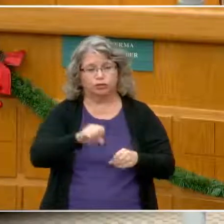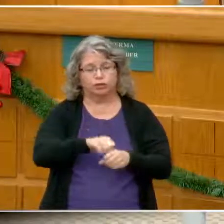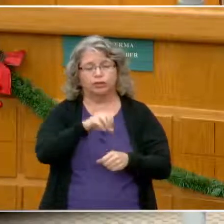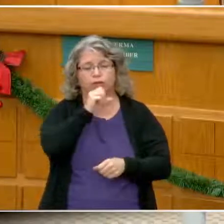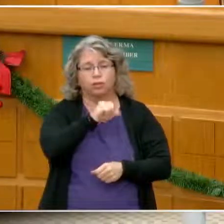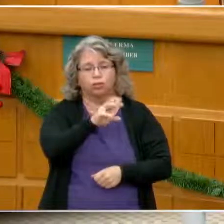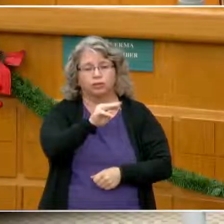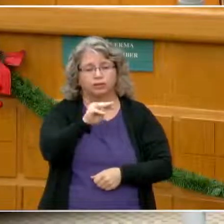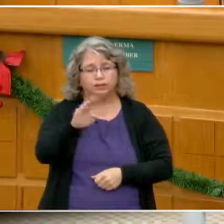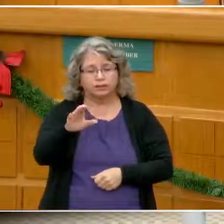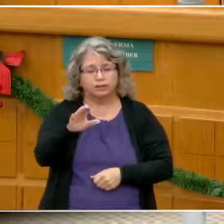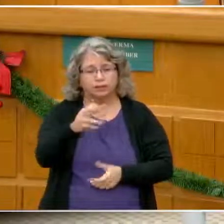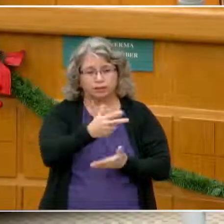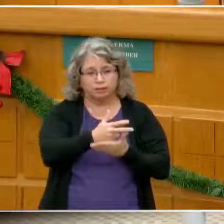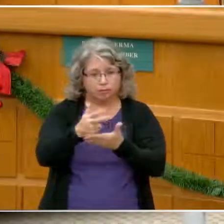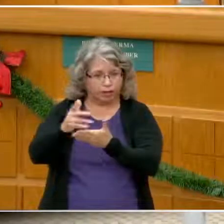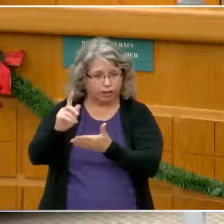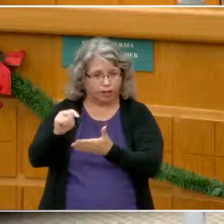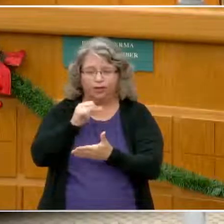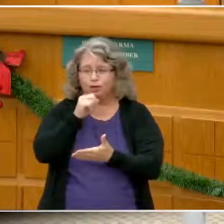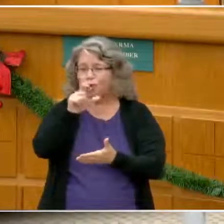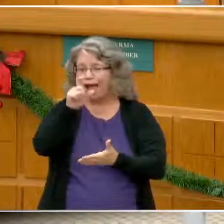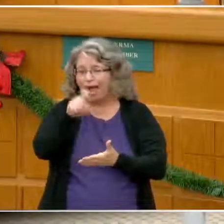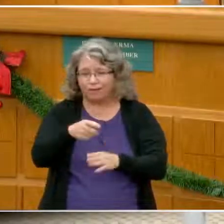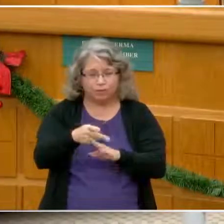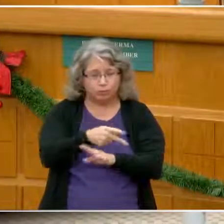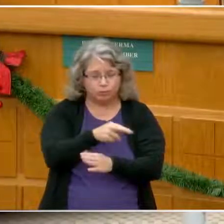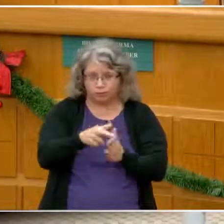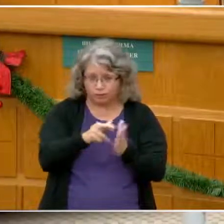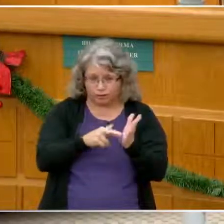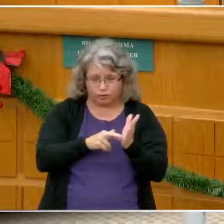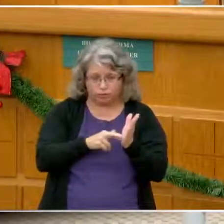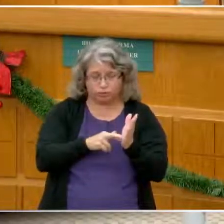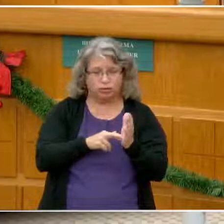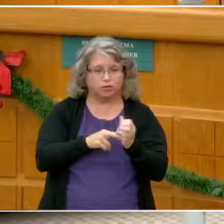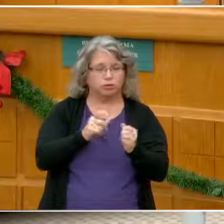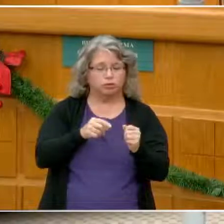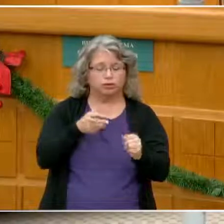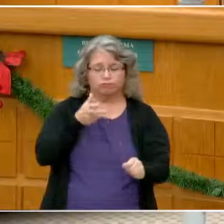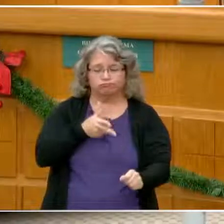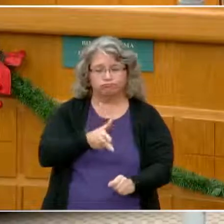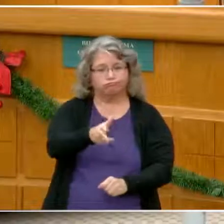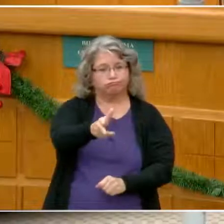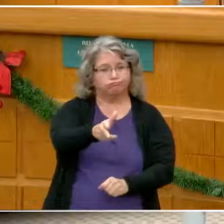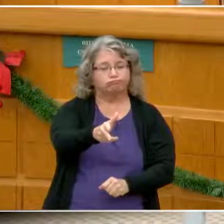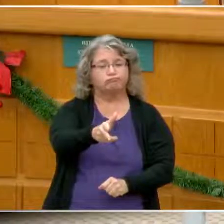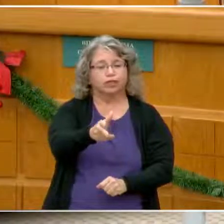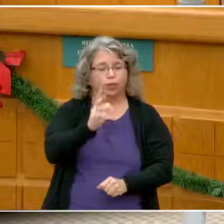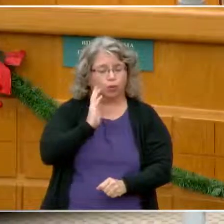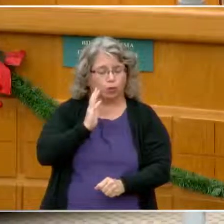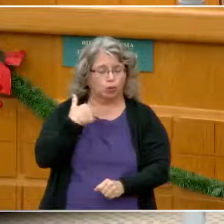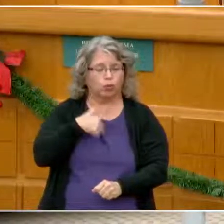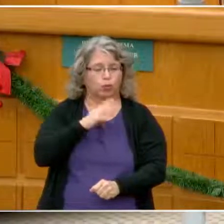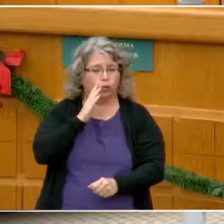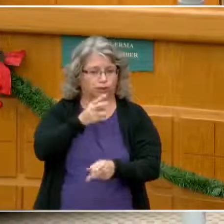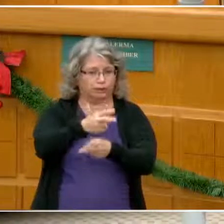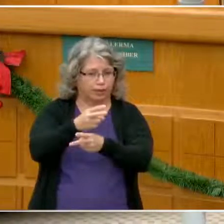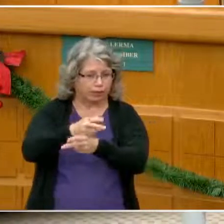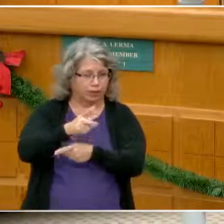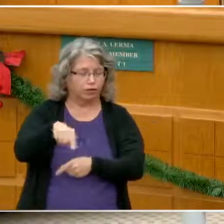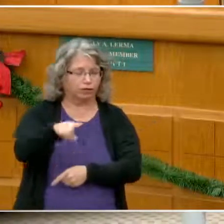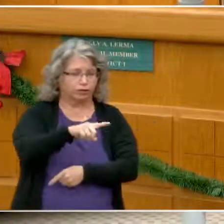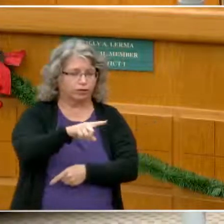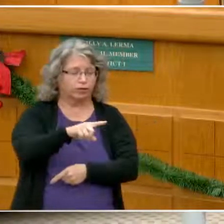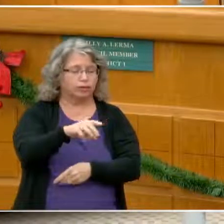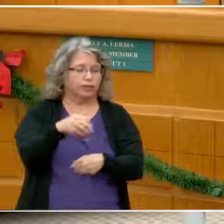lot. You don't have to pre-register. You come in, we'll take care of you, get you swabbed, and we'll make sure that we get the result